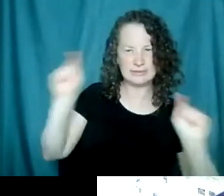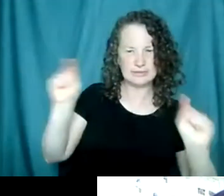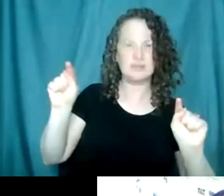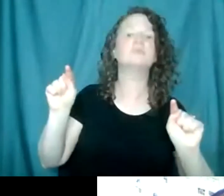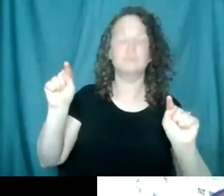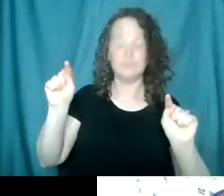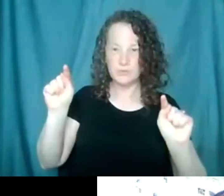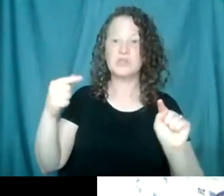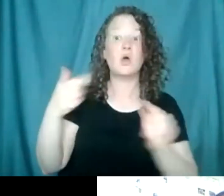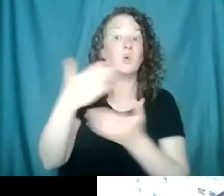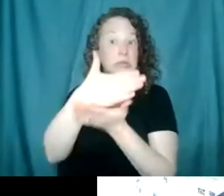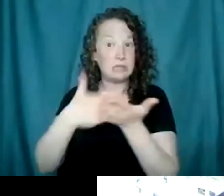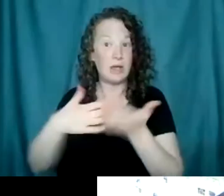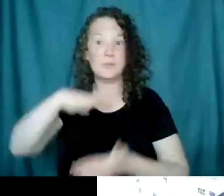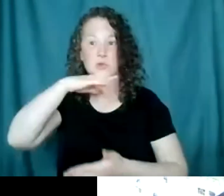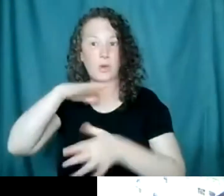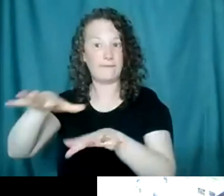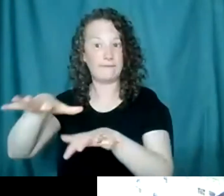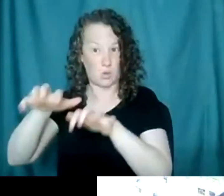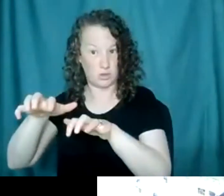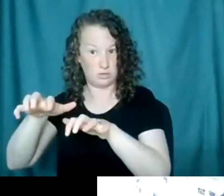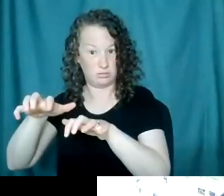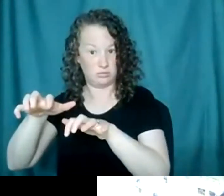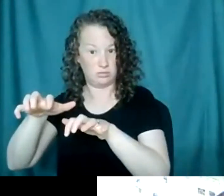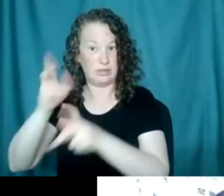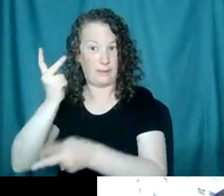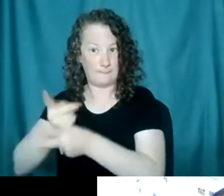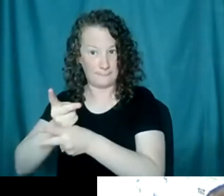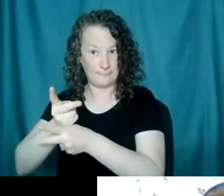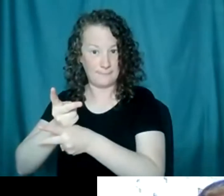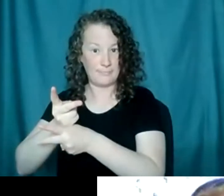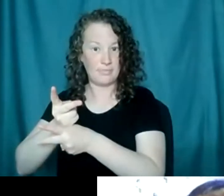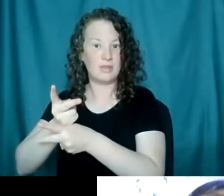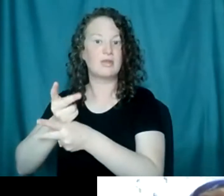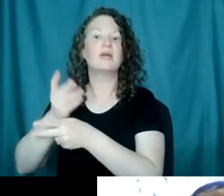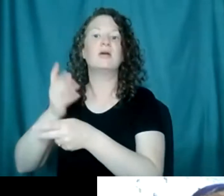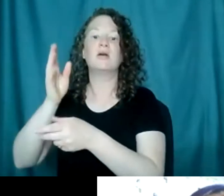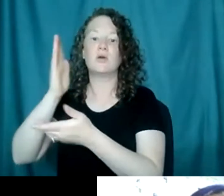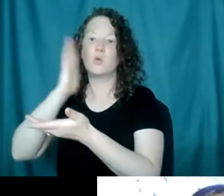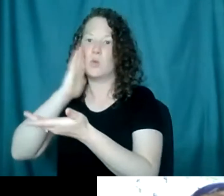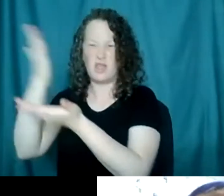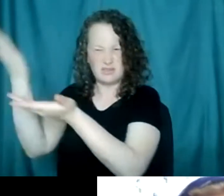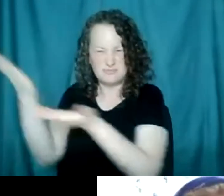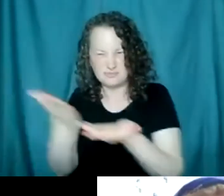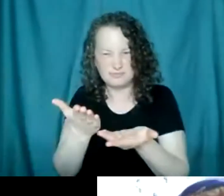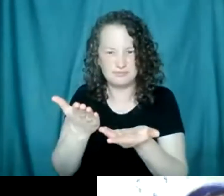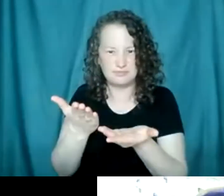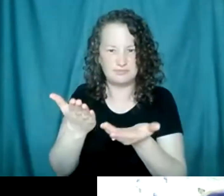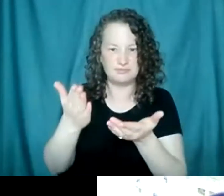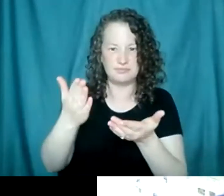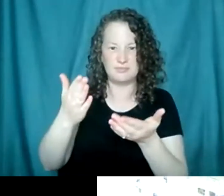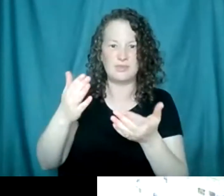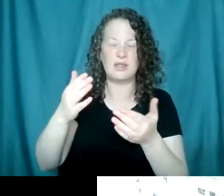soil frozen, and we're going to take it under like an electron cryo scanning transmission